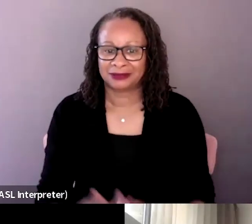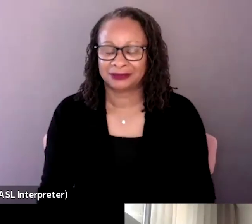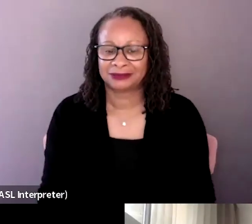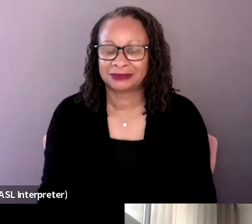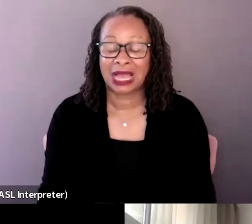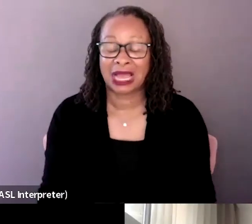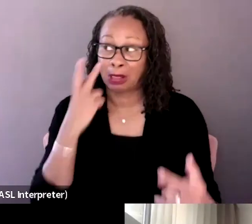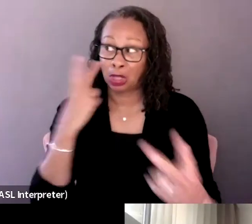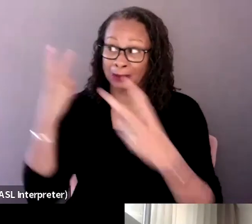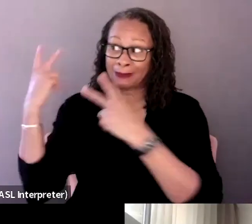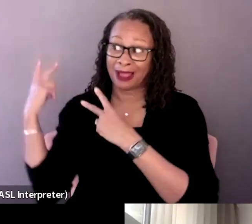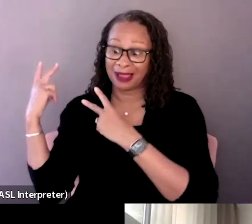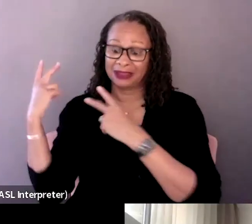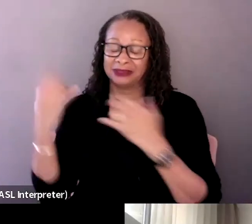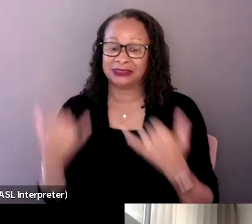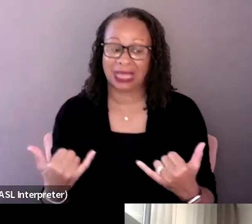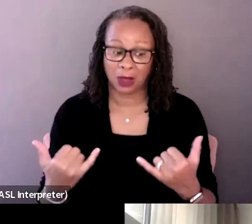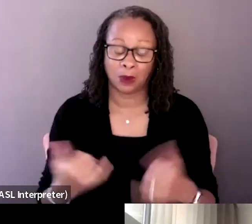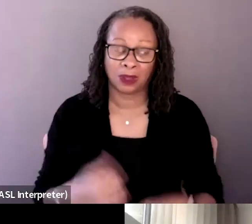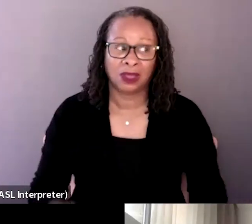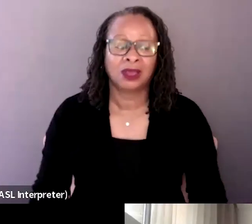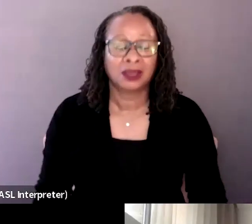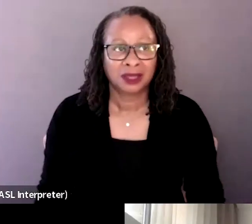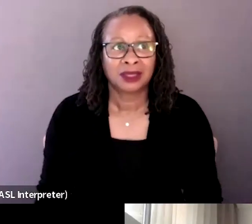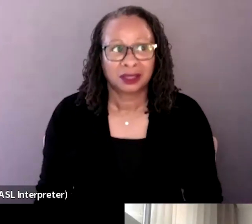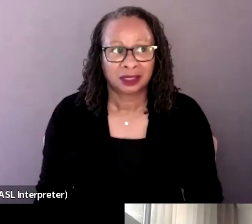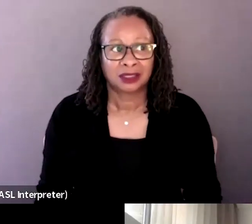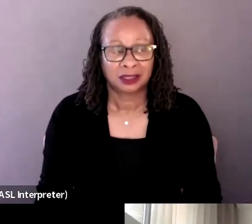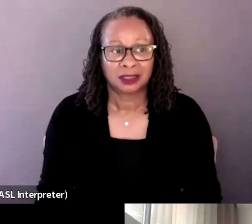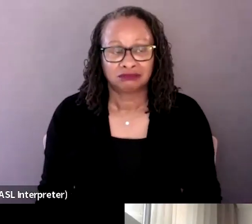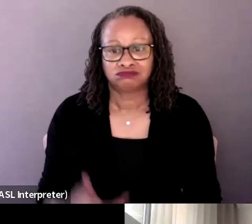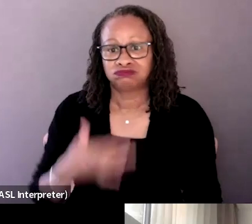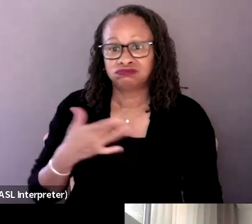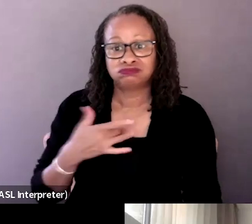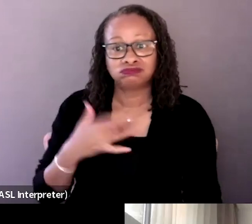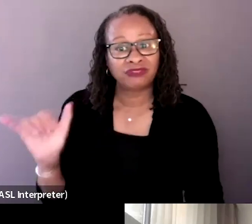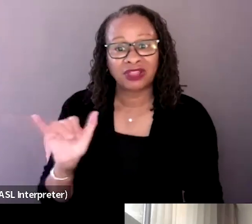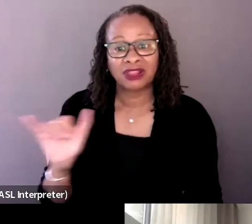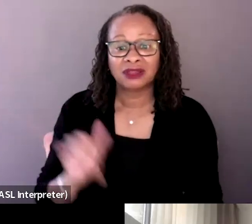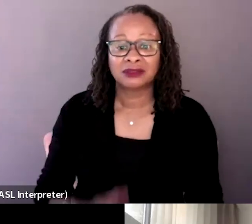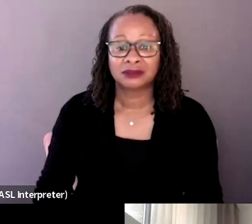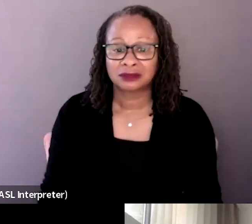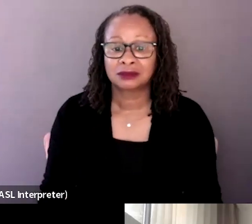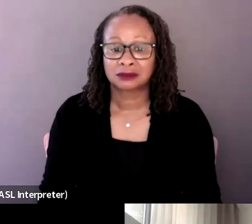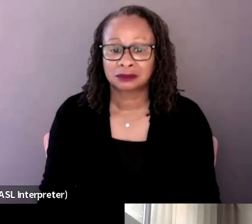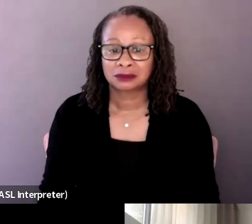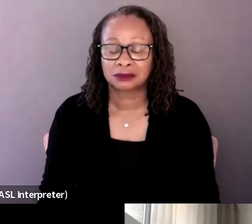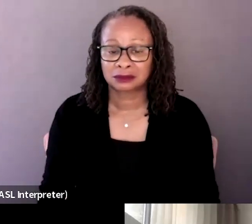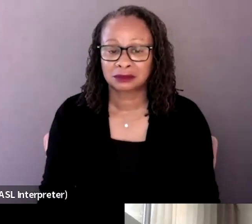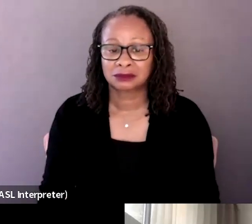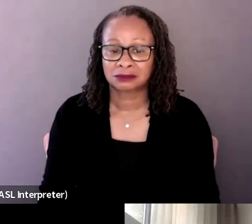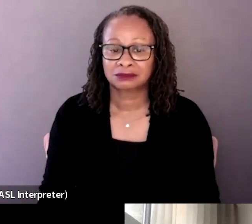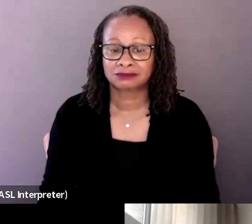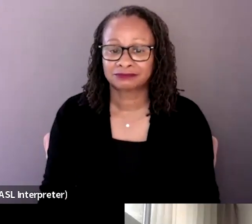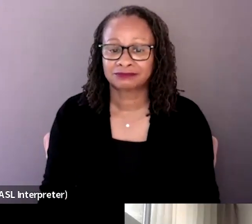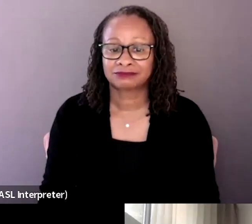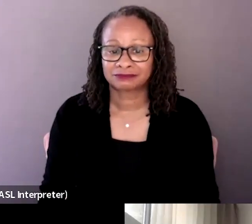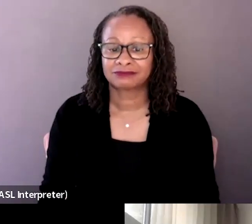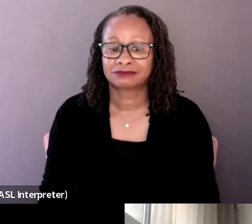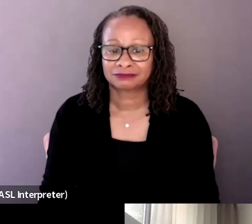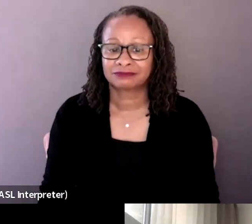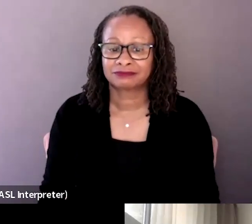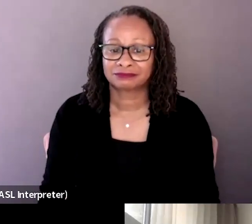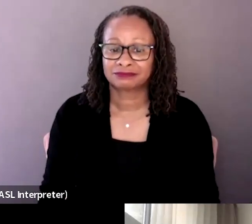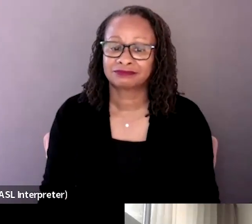looking back, and I can you know feel like and laugh like that was maybe